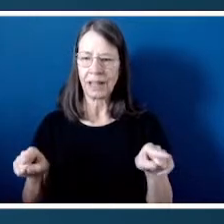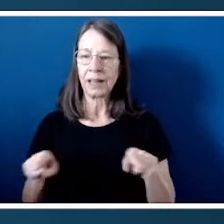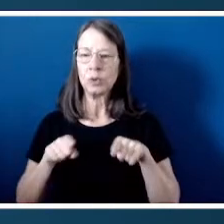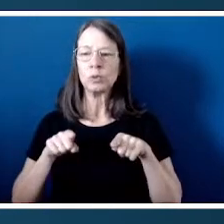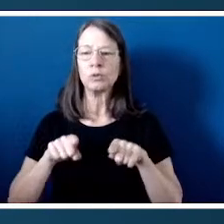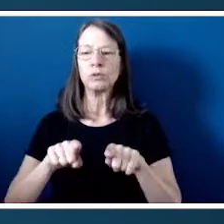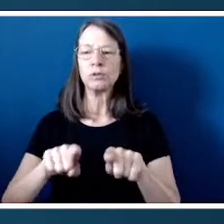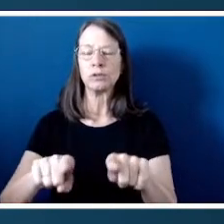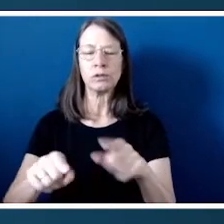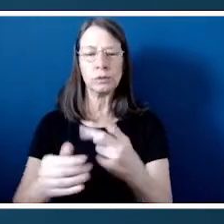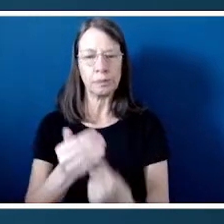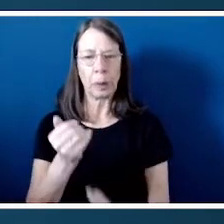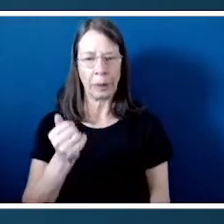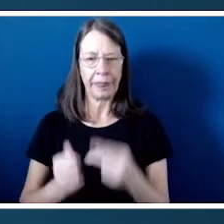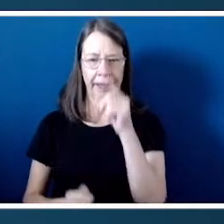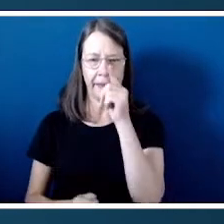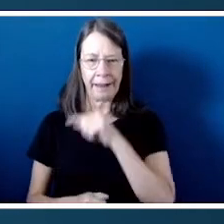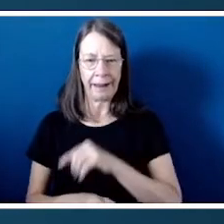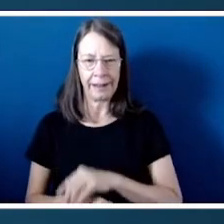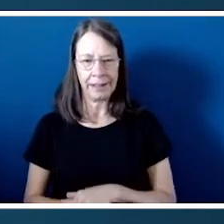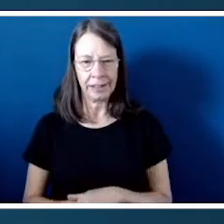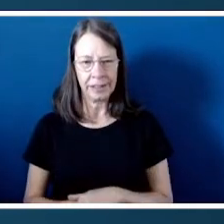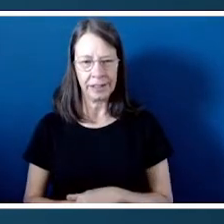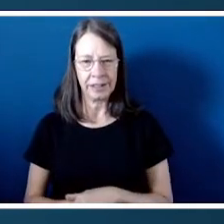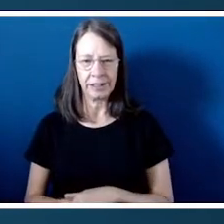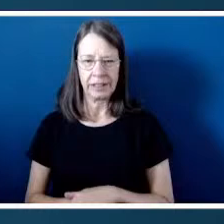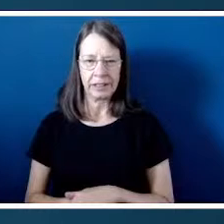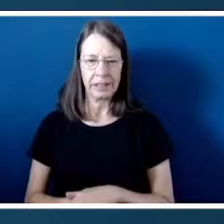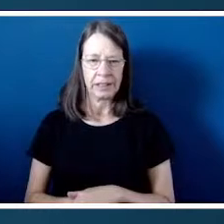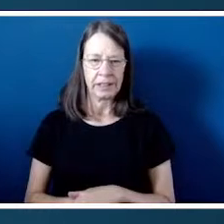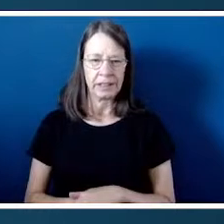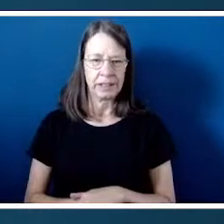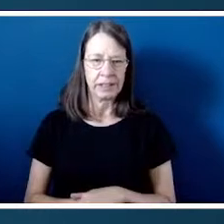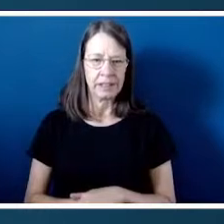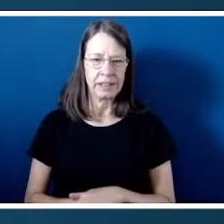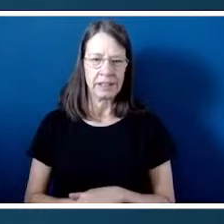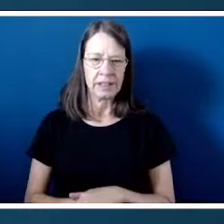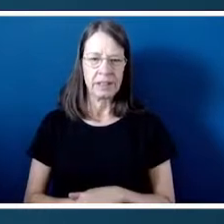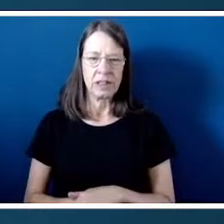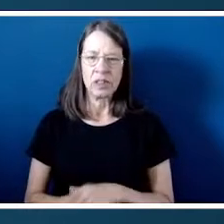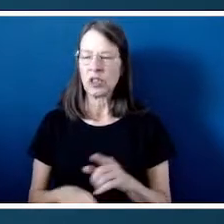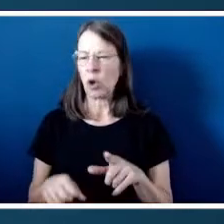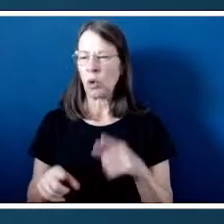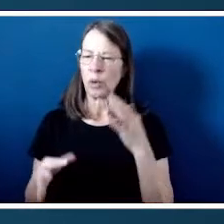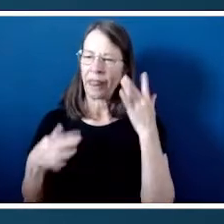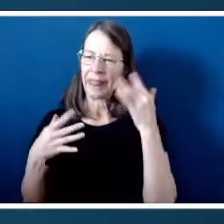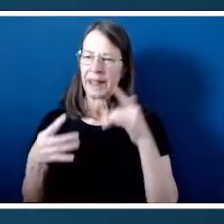is part of Quad, part of AUKUS, part of a bigger strategic